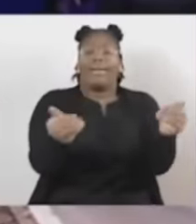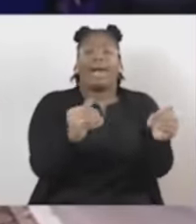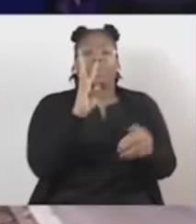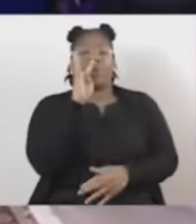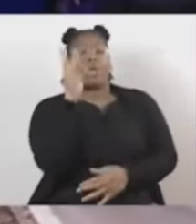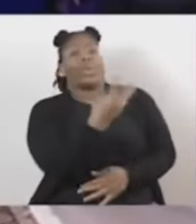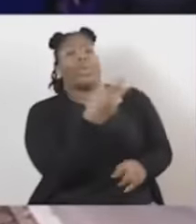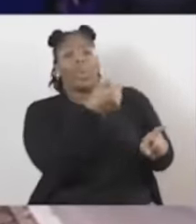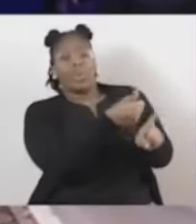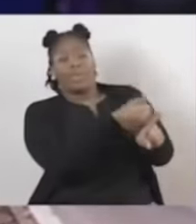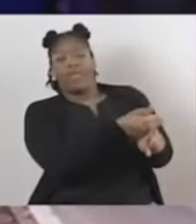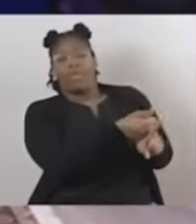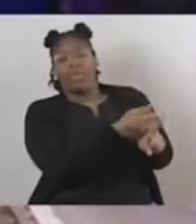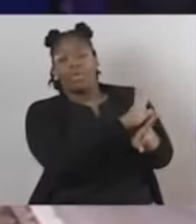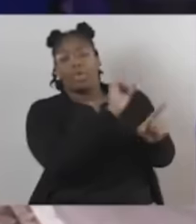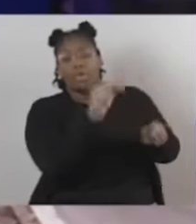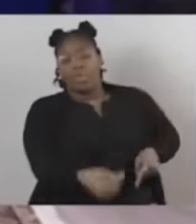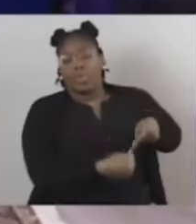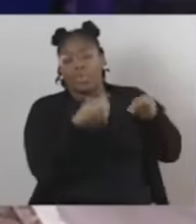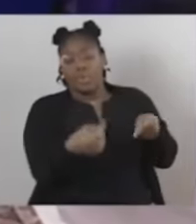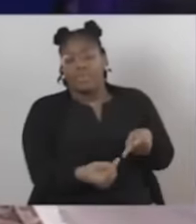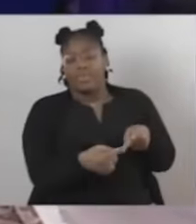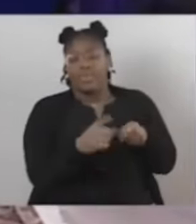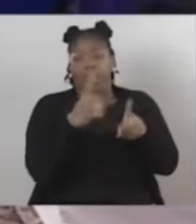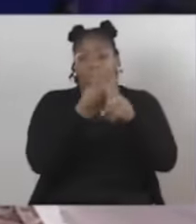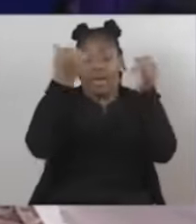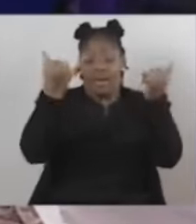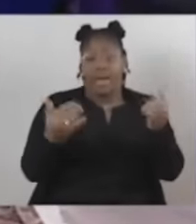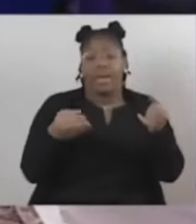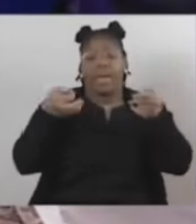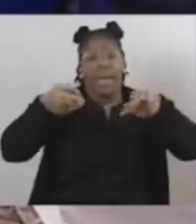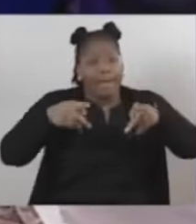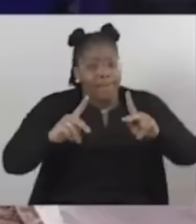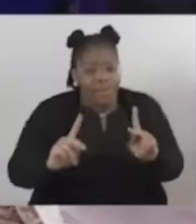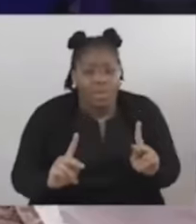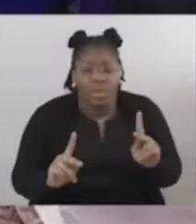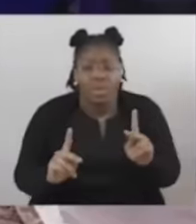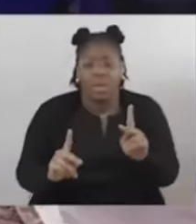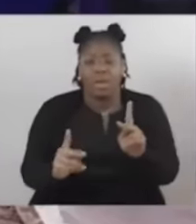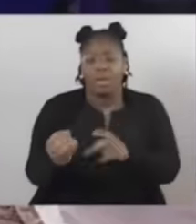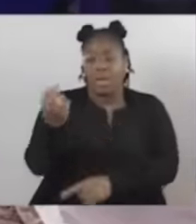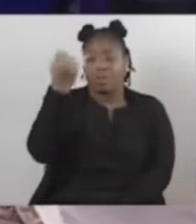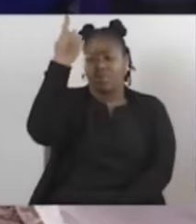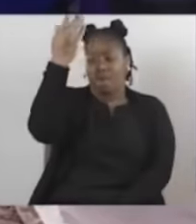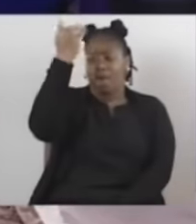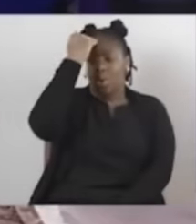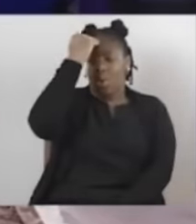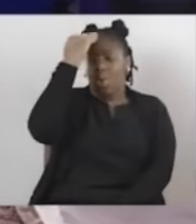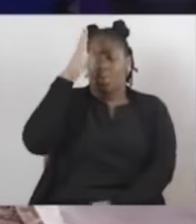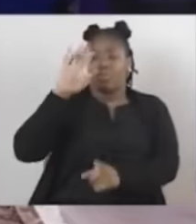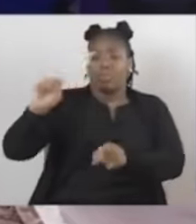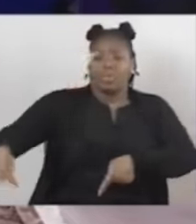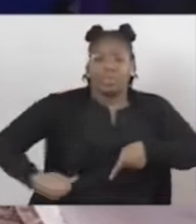you in this season. It's a chance to address now what positions you for where you're on your way to